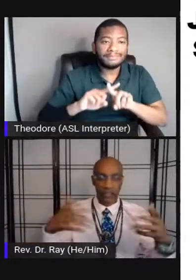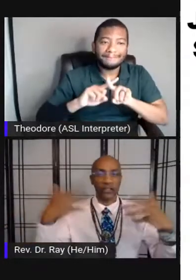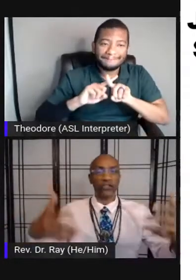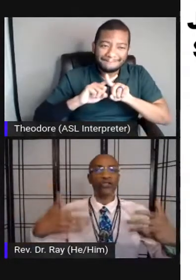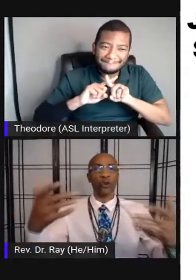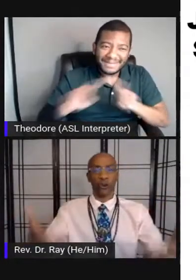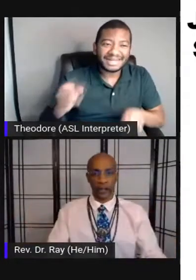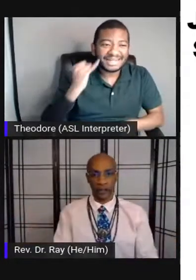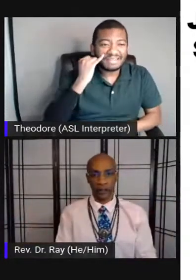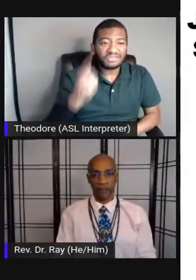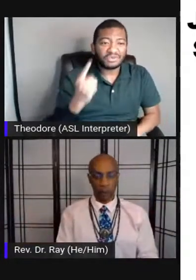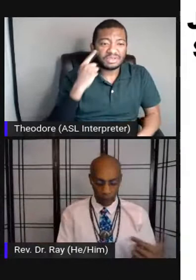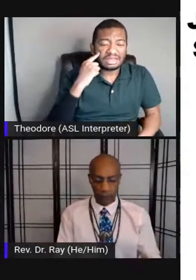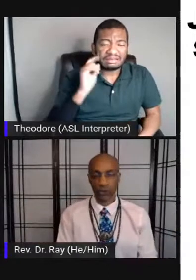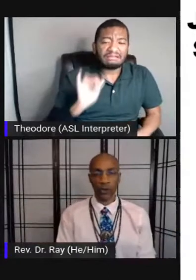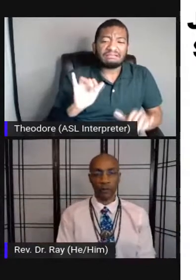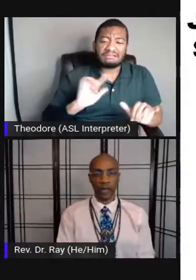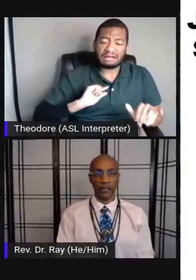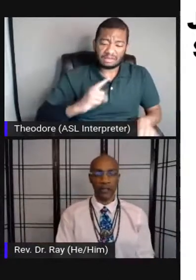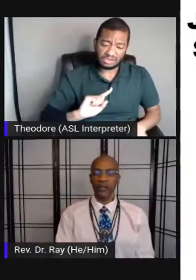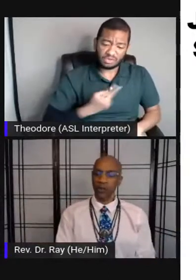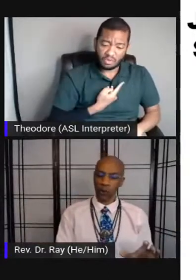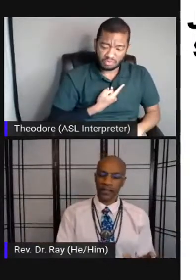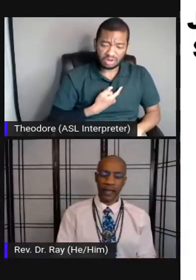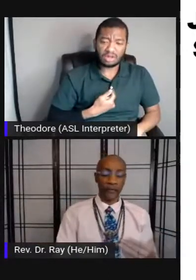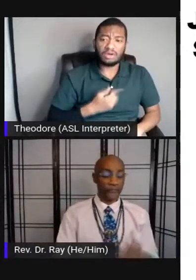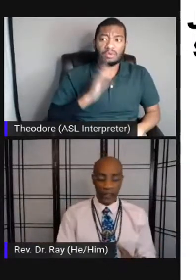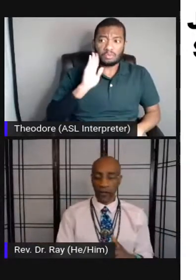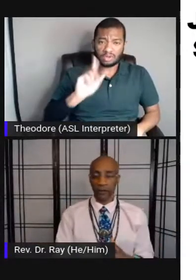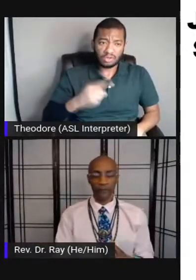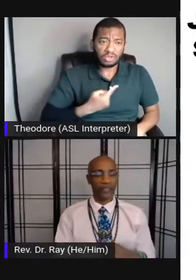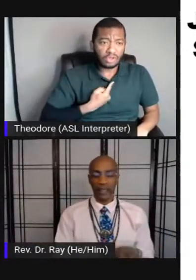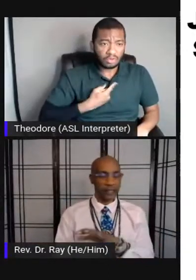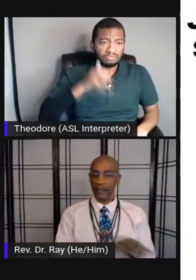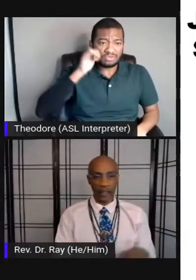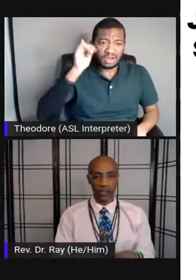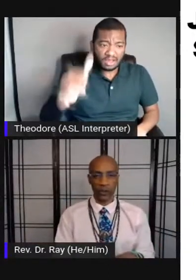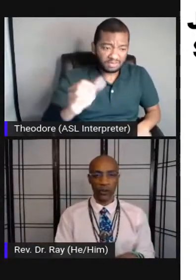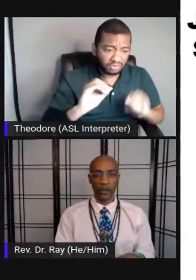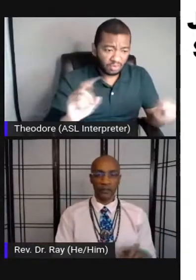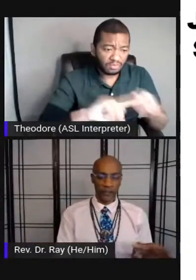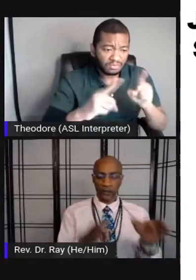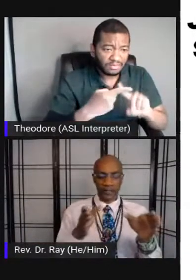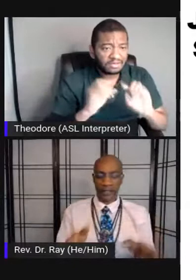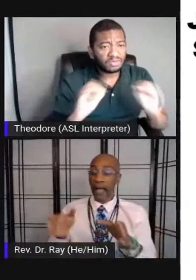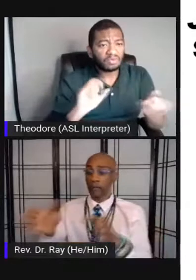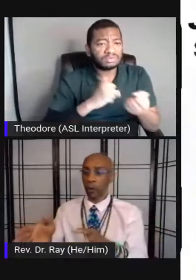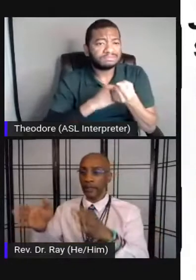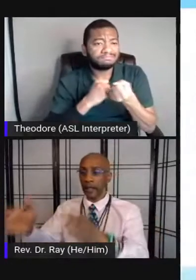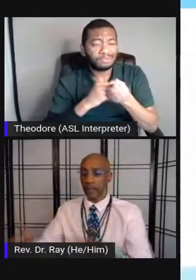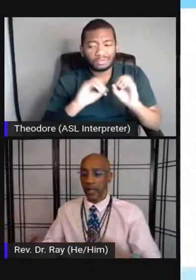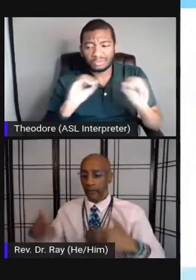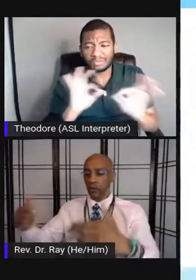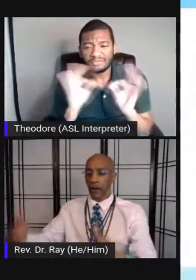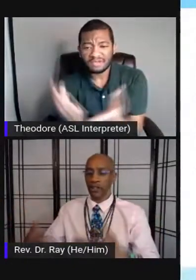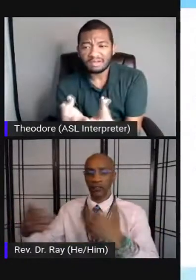Like it's the story and what the story means. So once again, the fear isn't the issue. The fear is a sign pointing